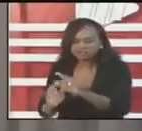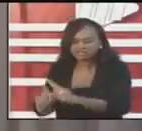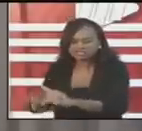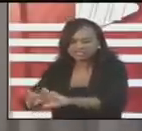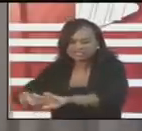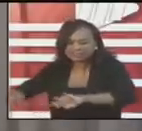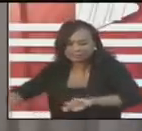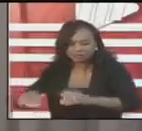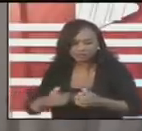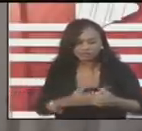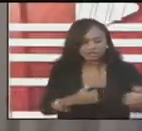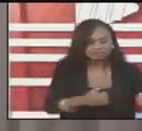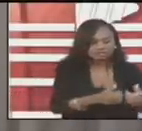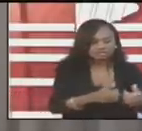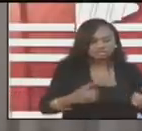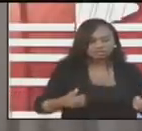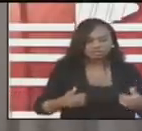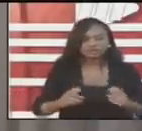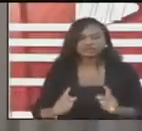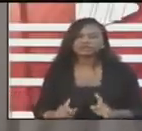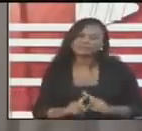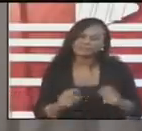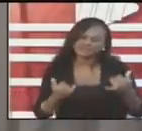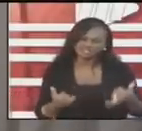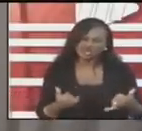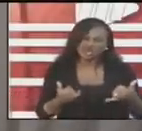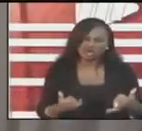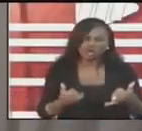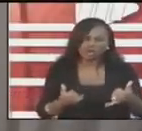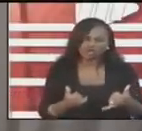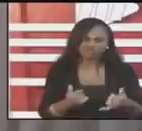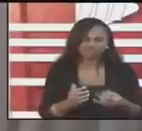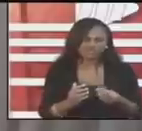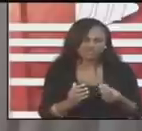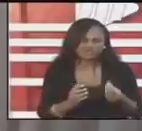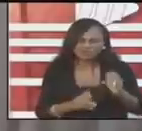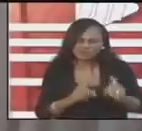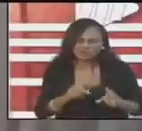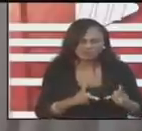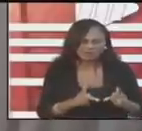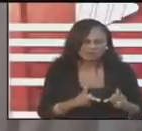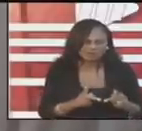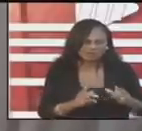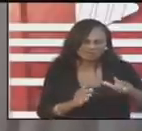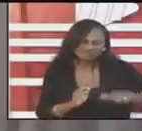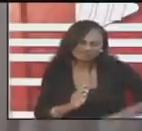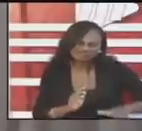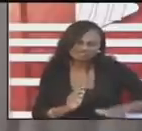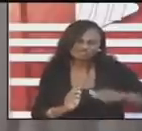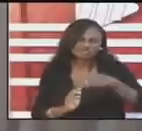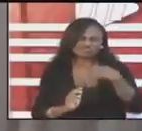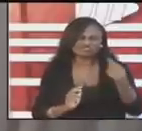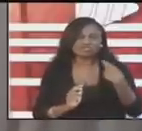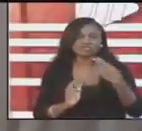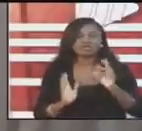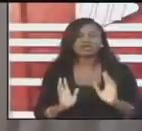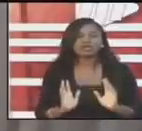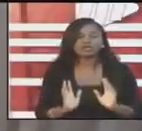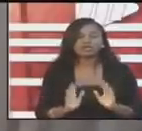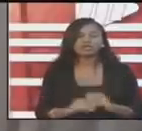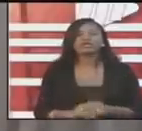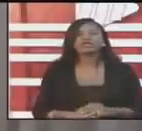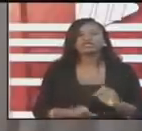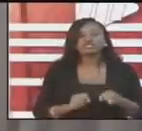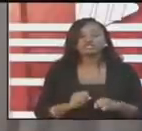on the vessel. They have been tested twice. But of the low risk people, they are very low risk and they are low risk. So the low risk ones would have been put into the